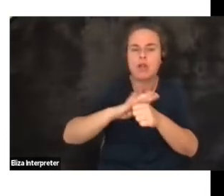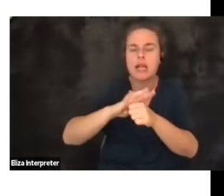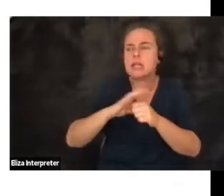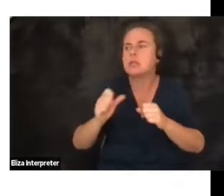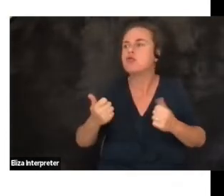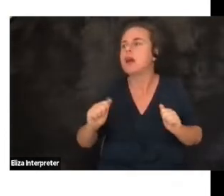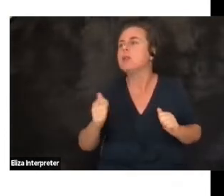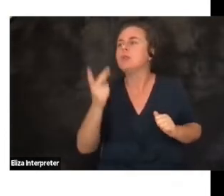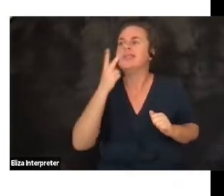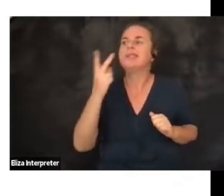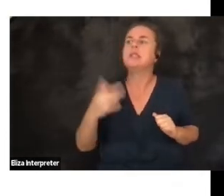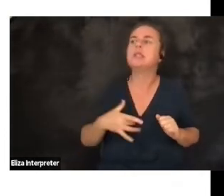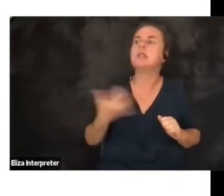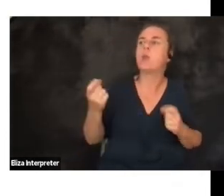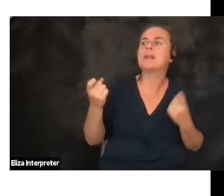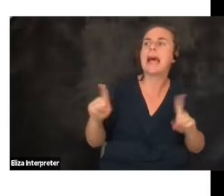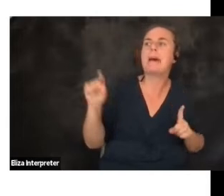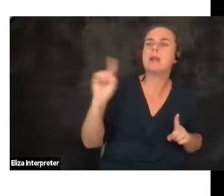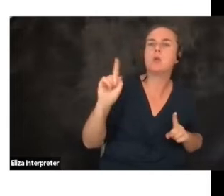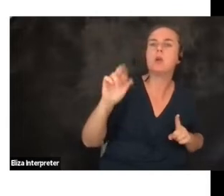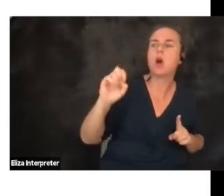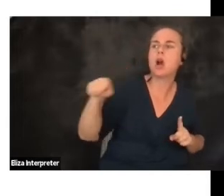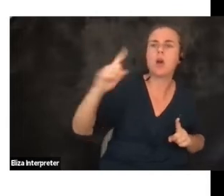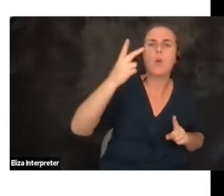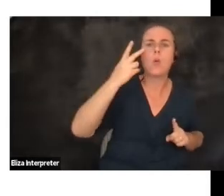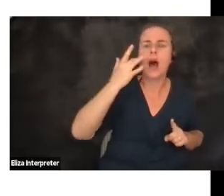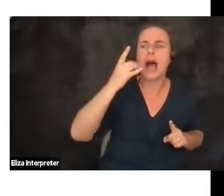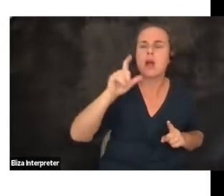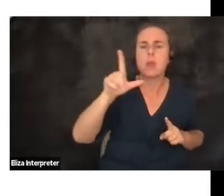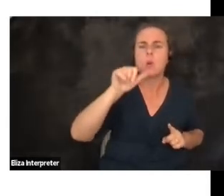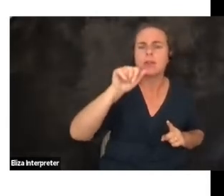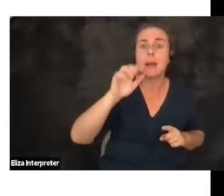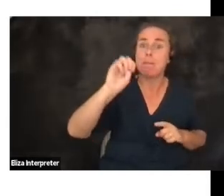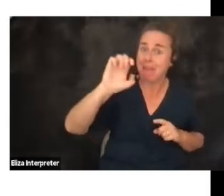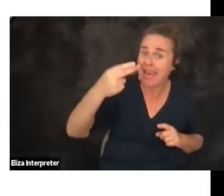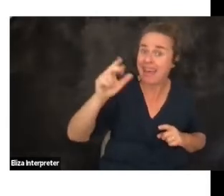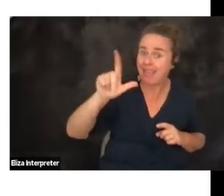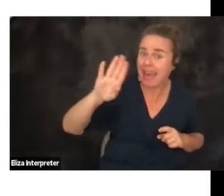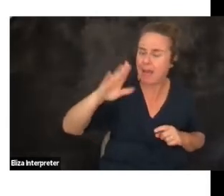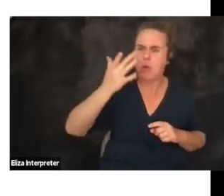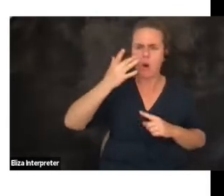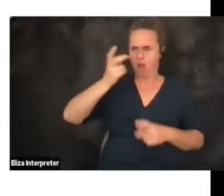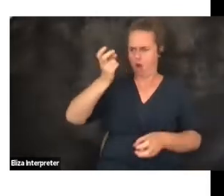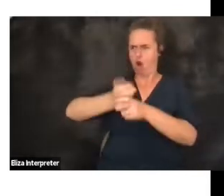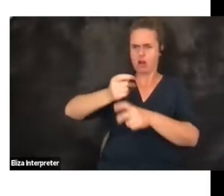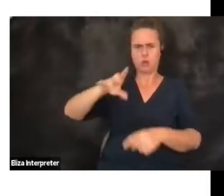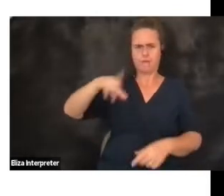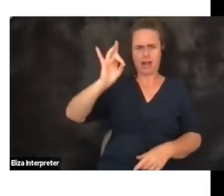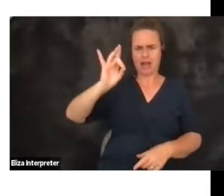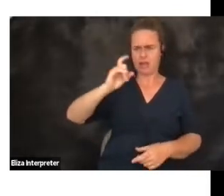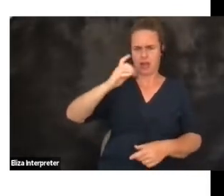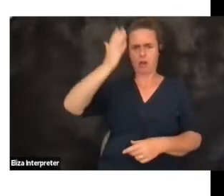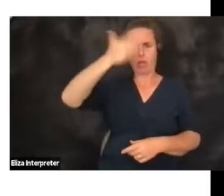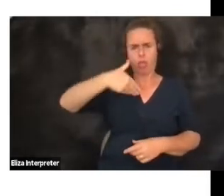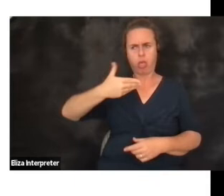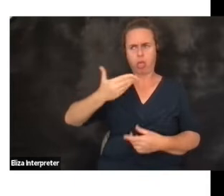are. Why are these labs difficult to find? What is it like?